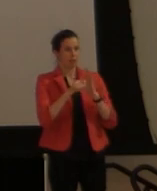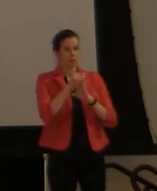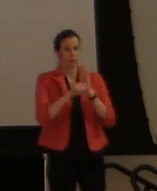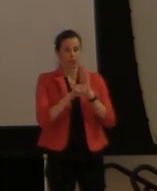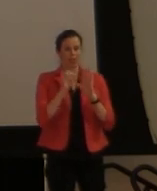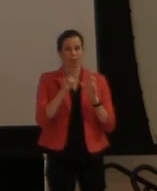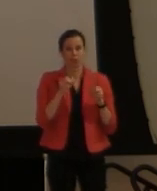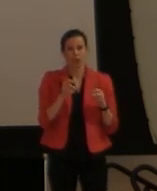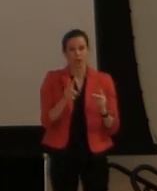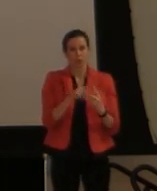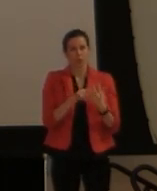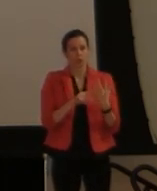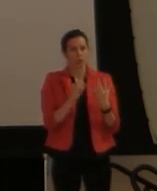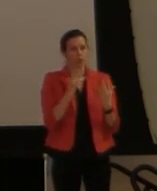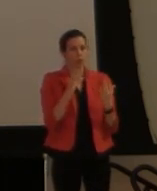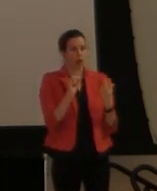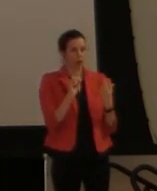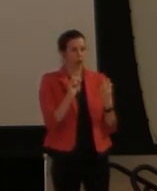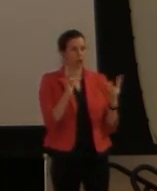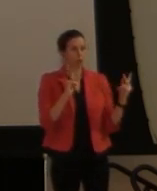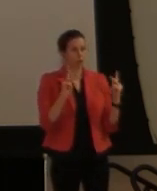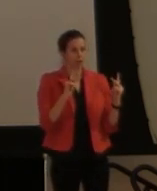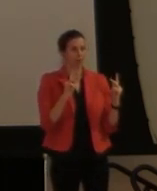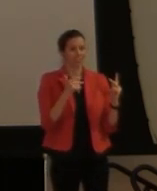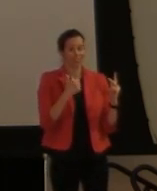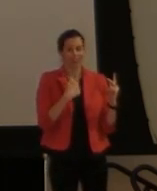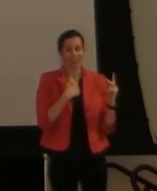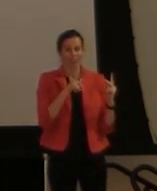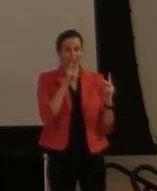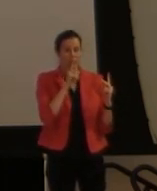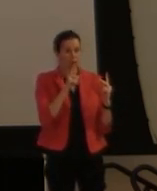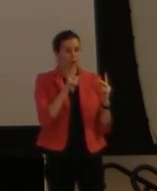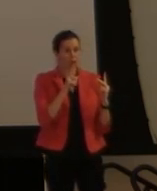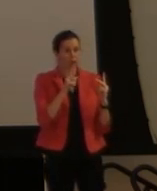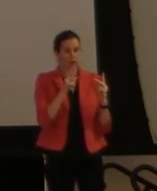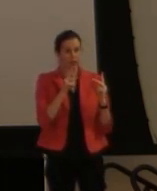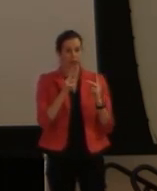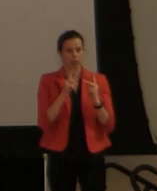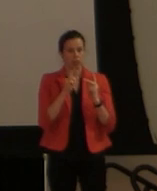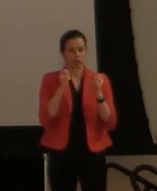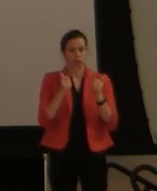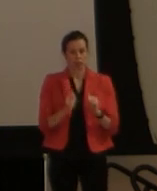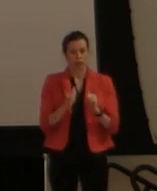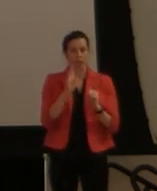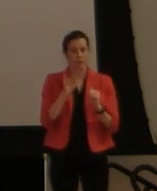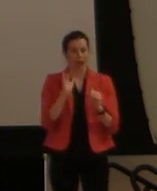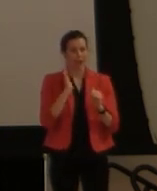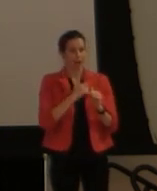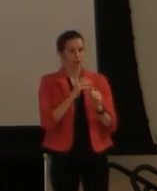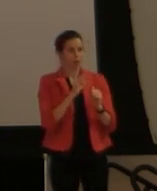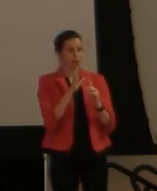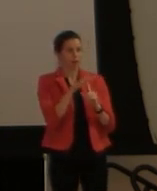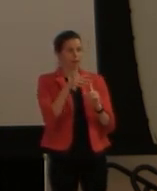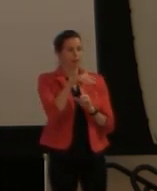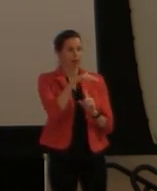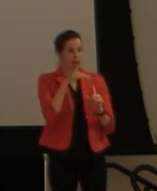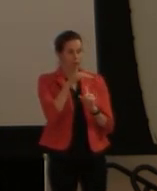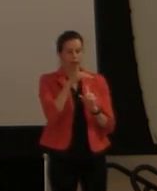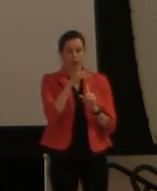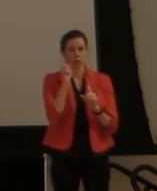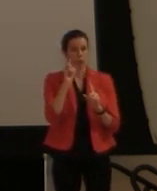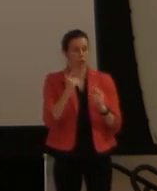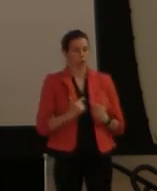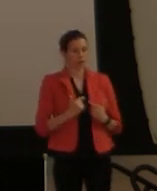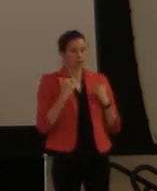the opportunities Ohioans have are really shaped by the environments in which we live, and we know that there are